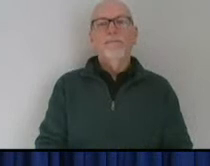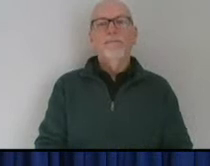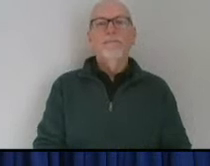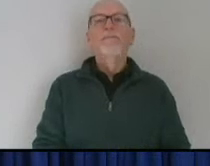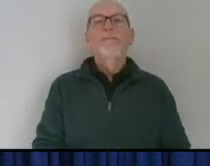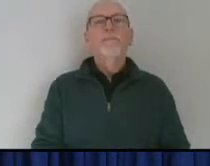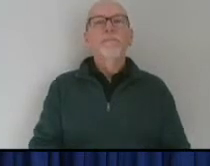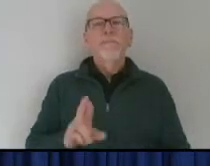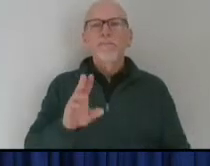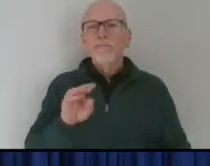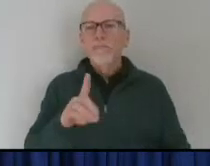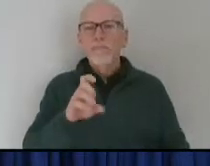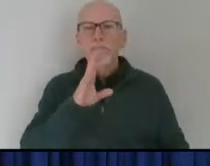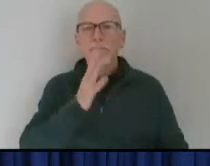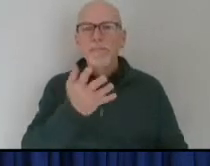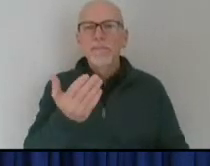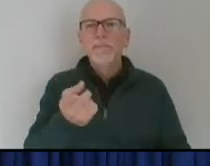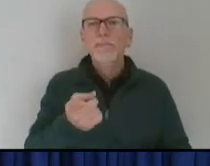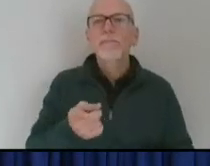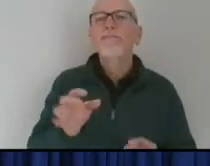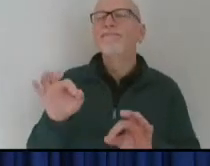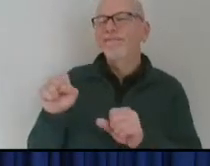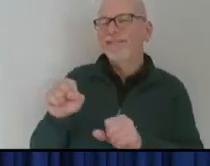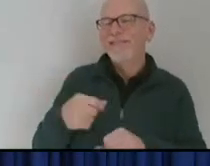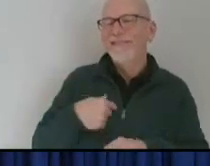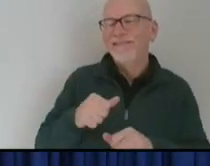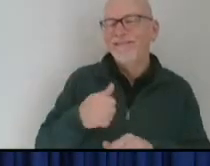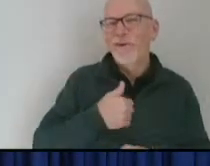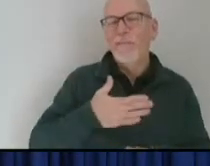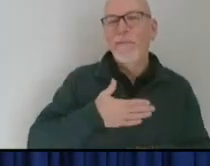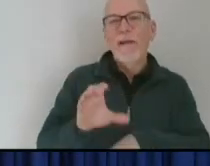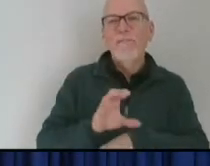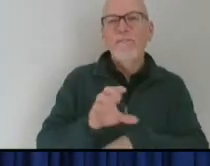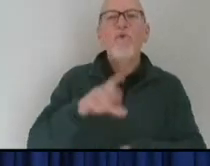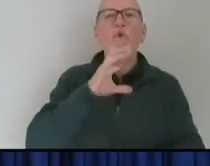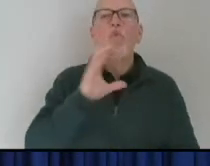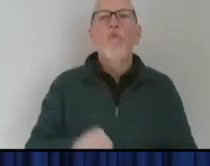Rob, you should be able to speak. Oh, yep. My computer's just very old.